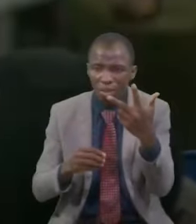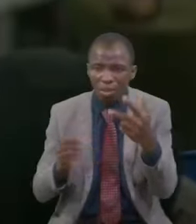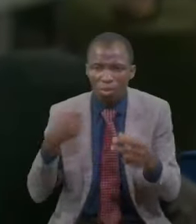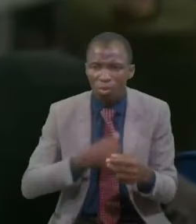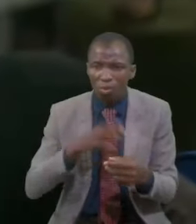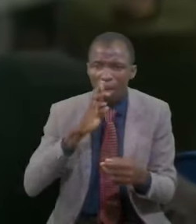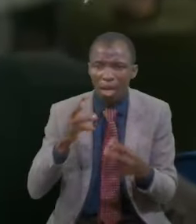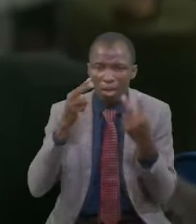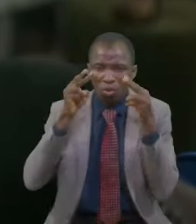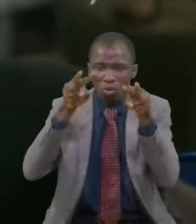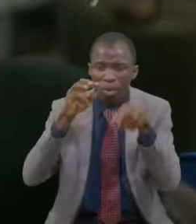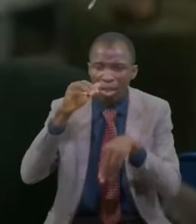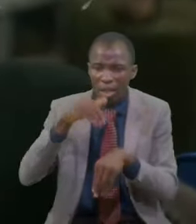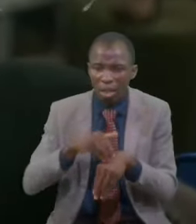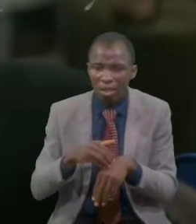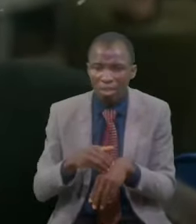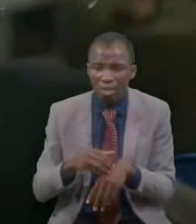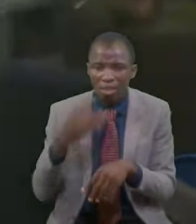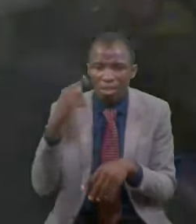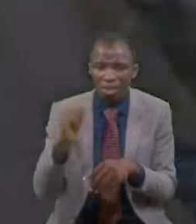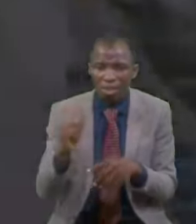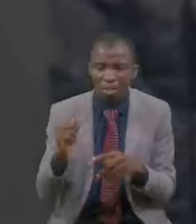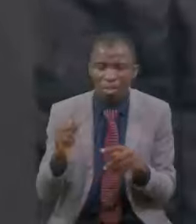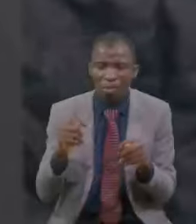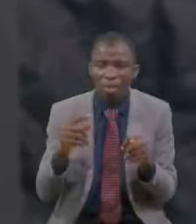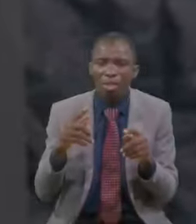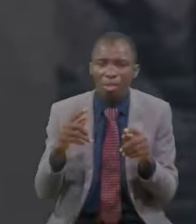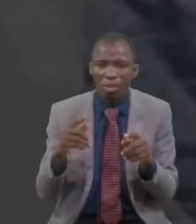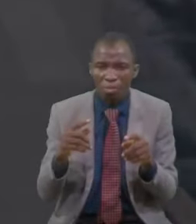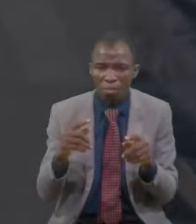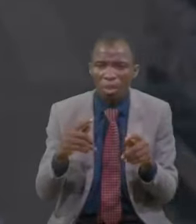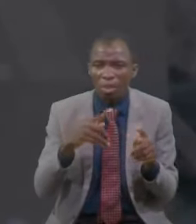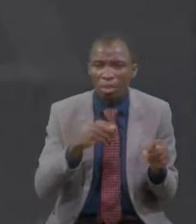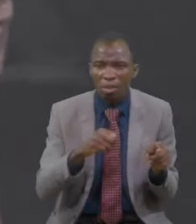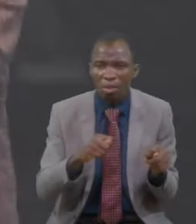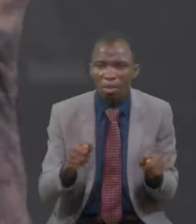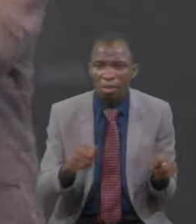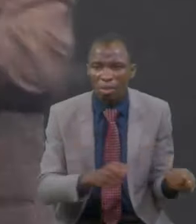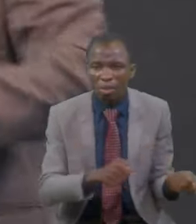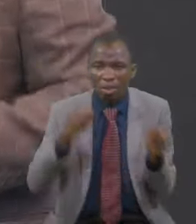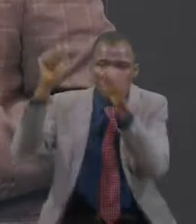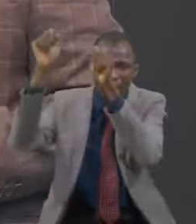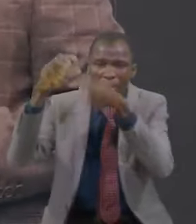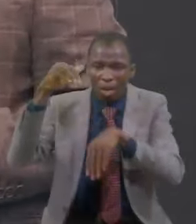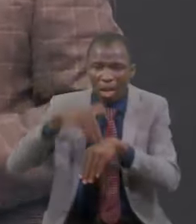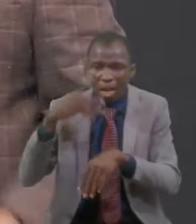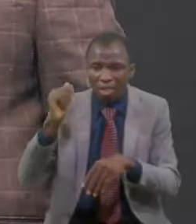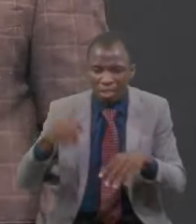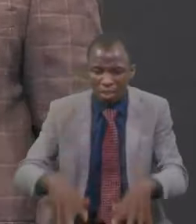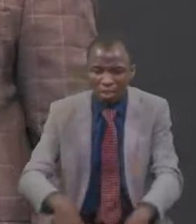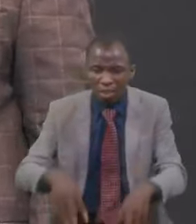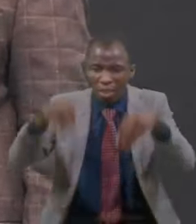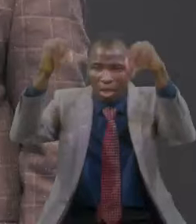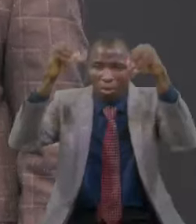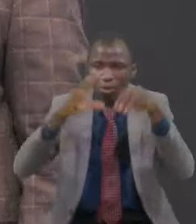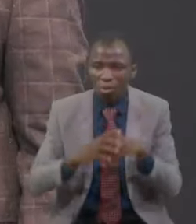at the translation, at the rapture unto glory. We're